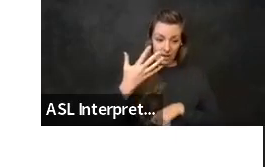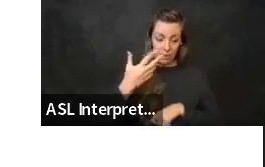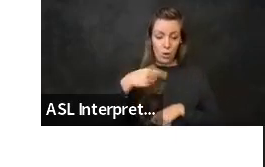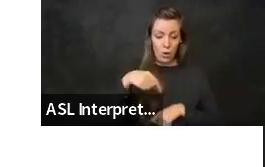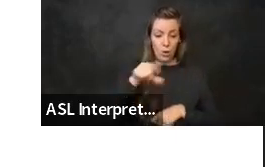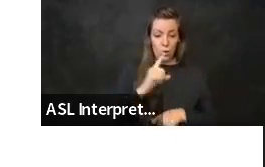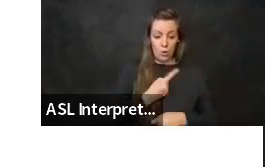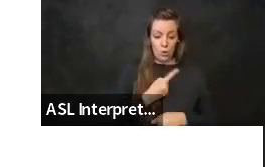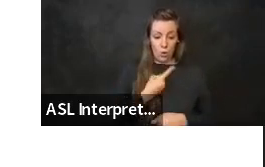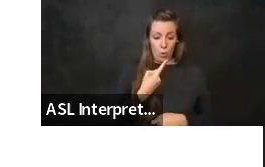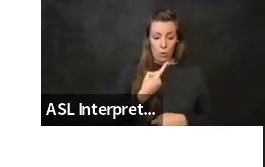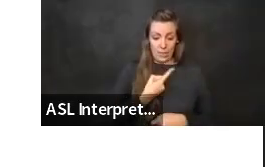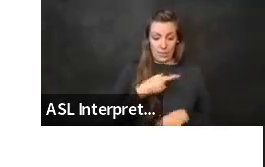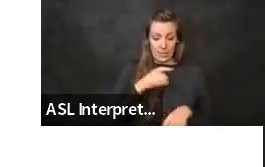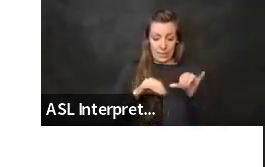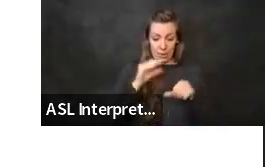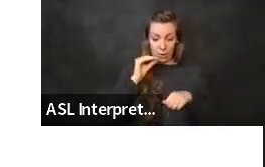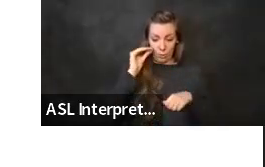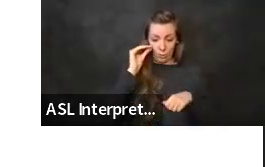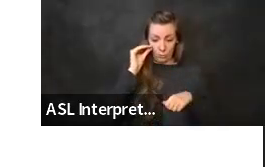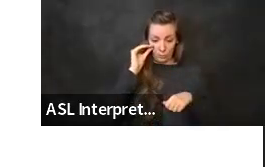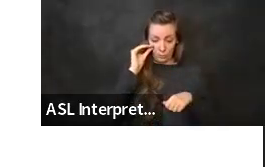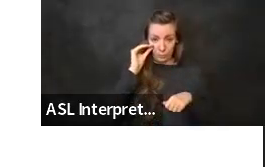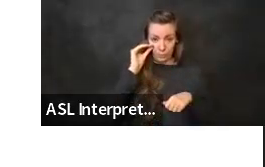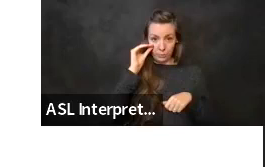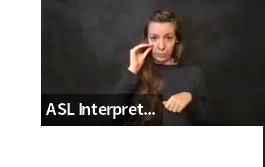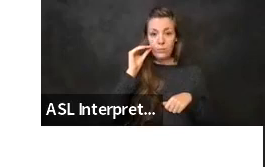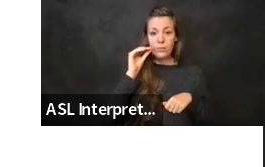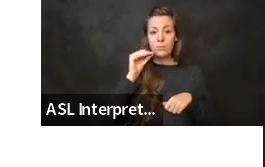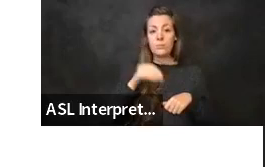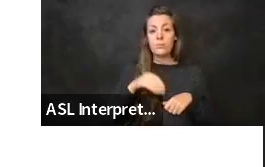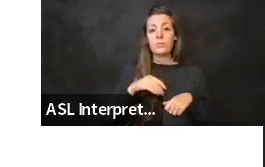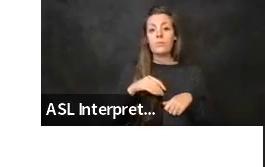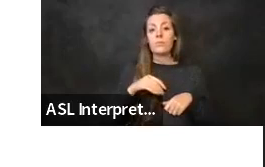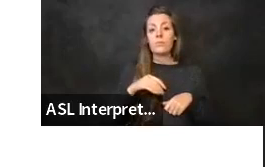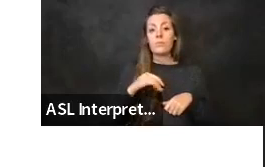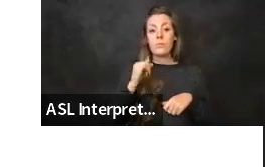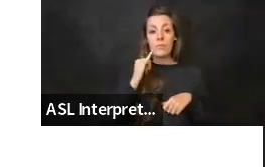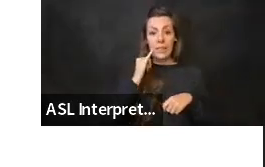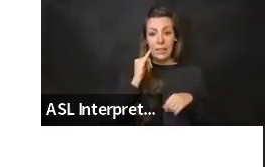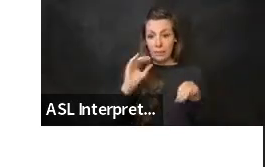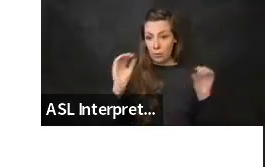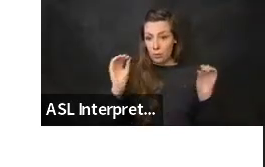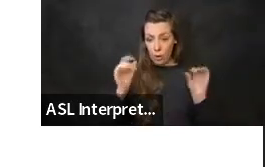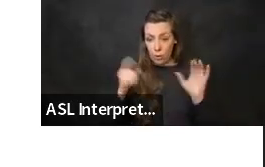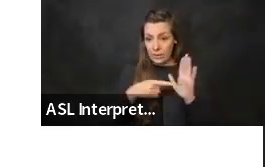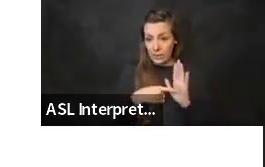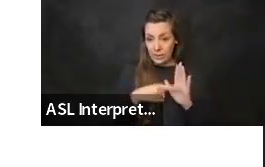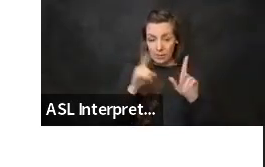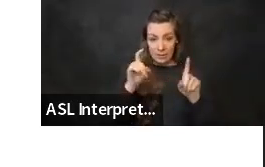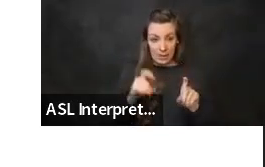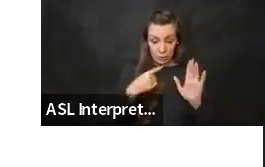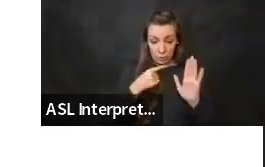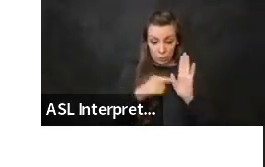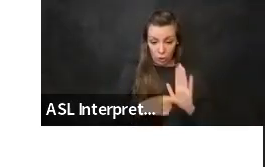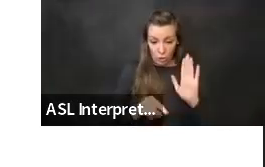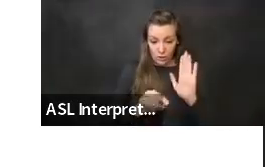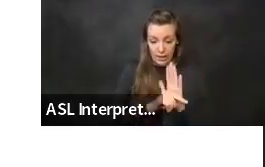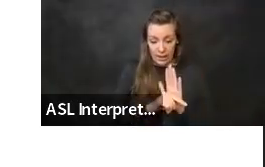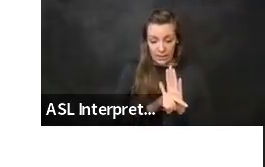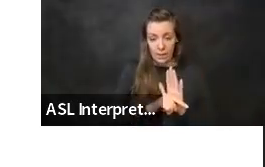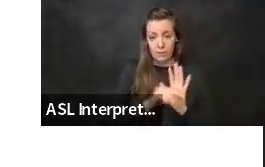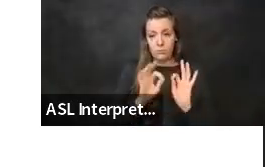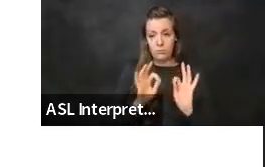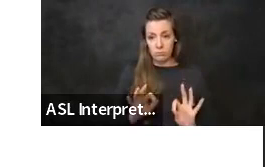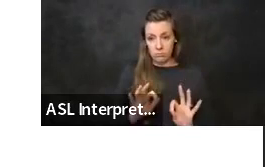Quarantine at home can end after day 5 if you have no symptoms and your test is negative. Now, if you're